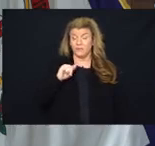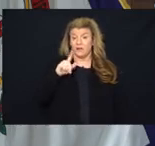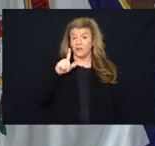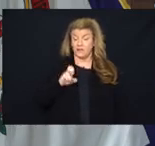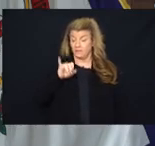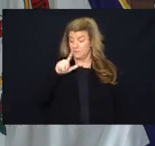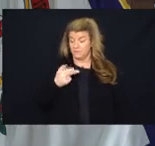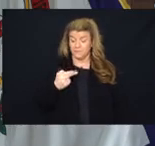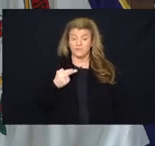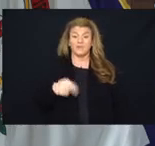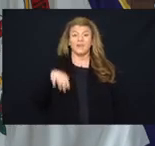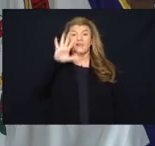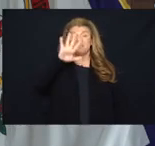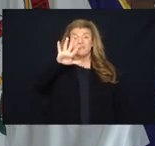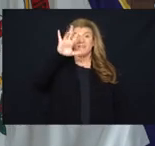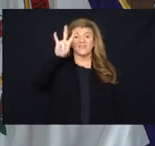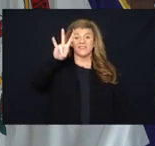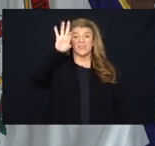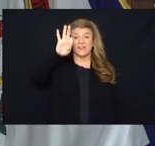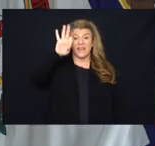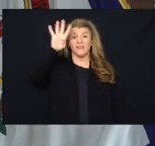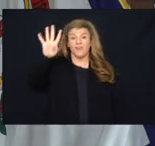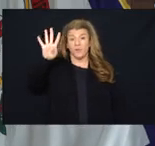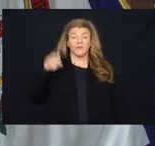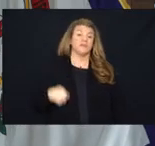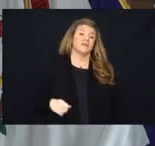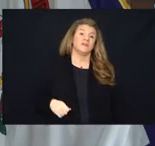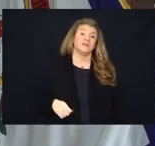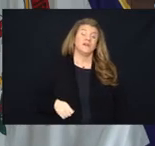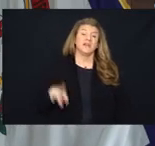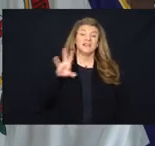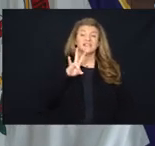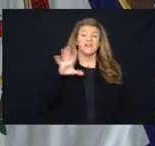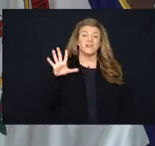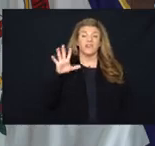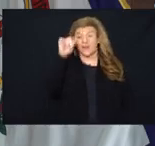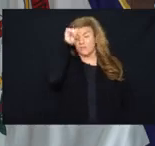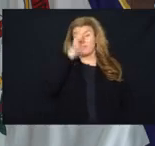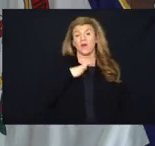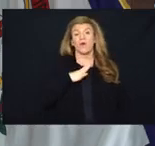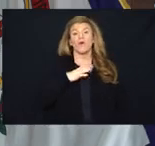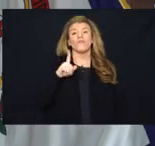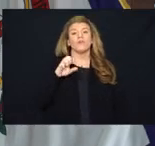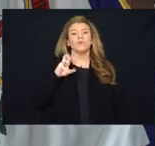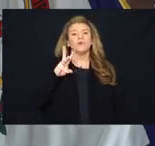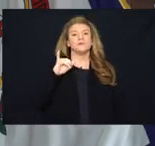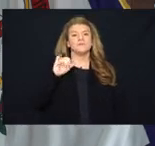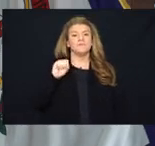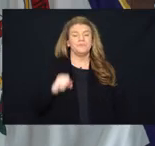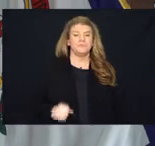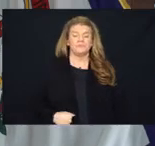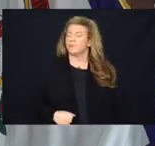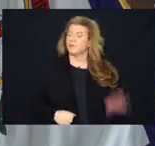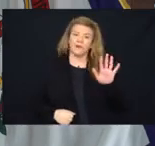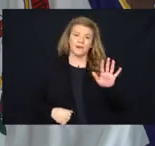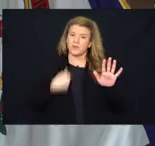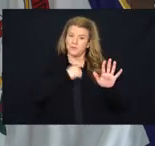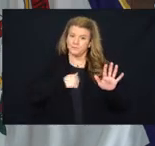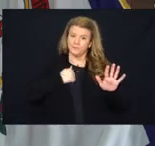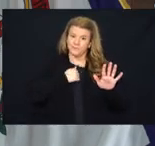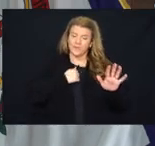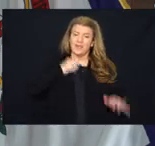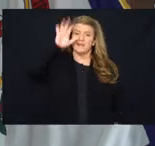County. The 5,794th death, a 75-year-old male from Lewis County.